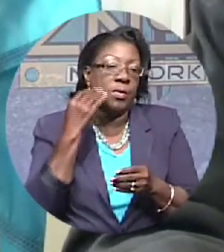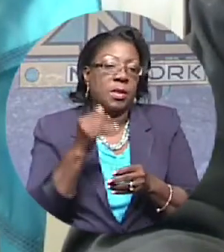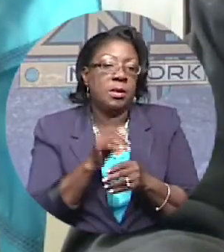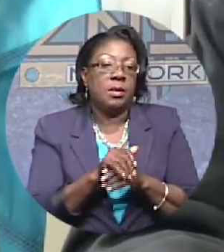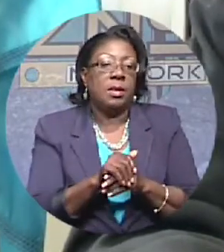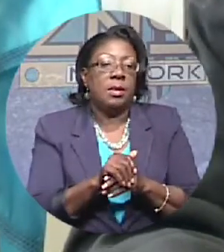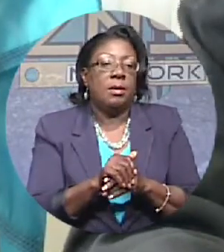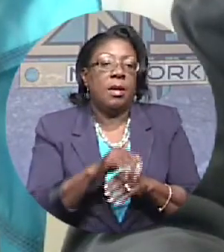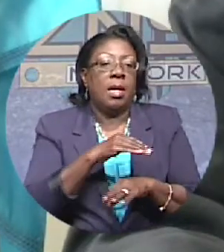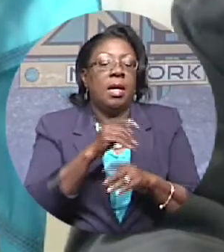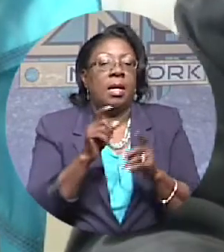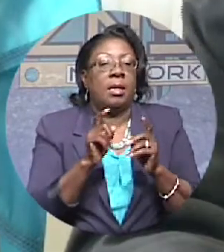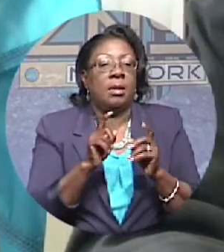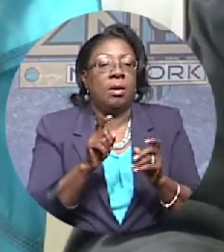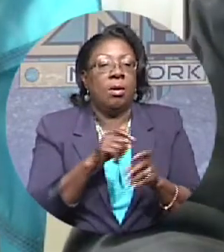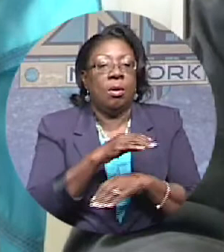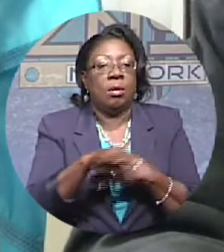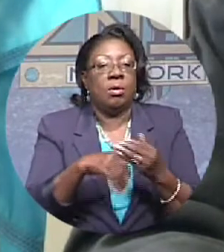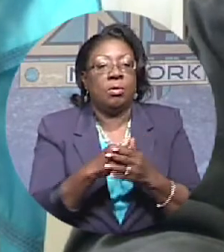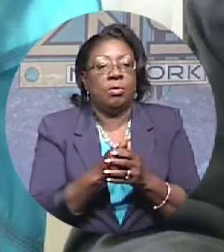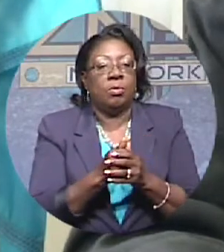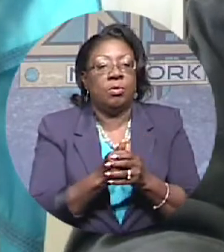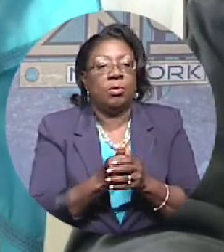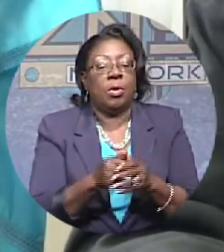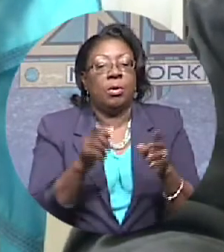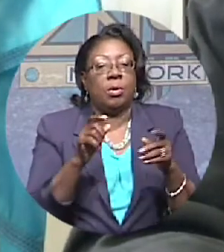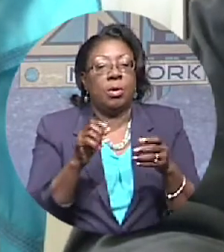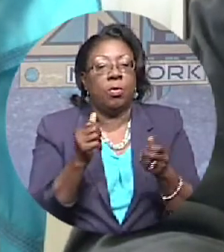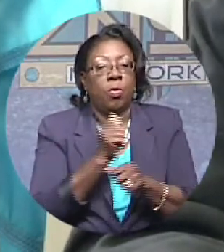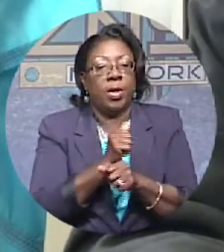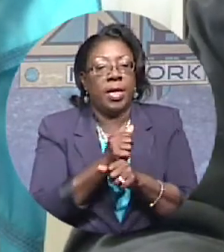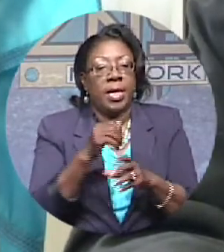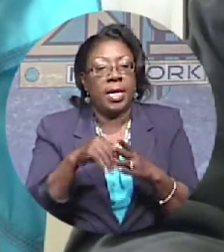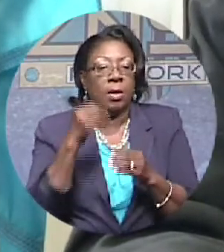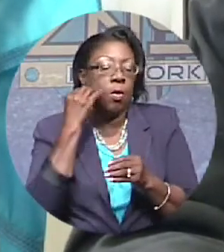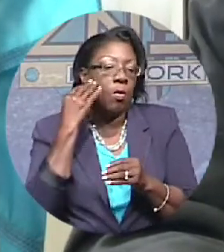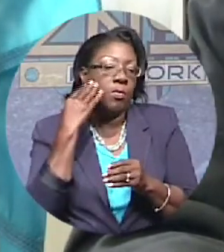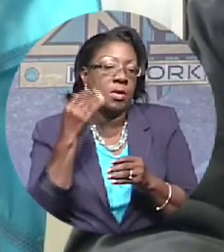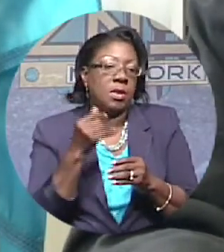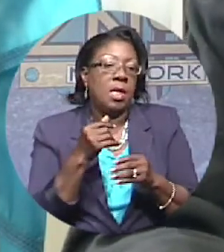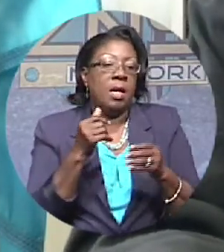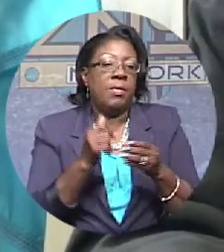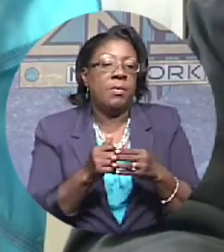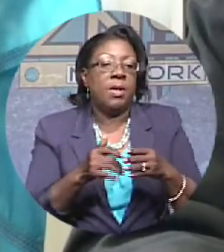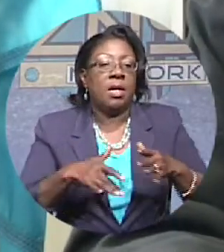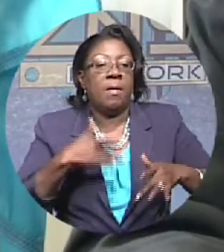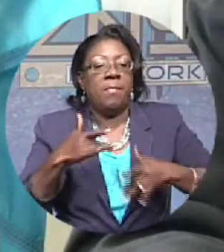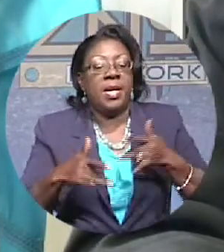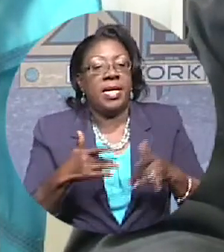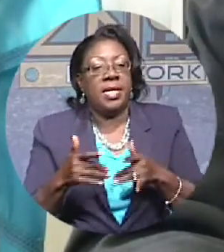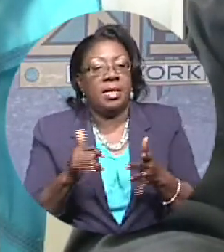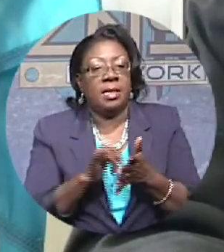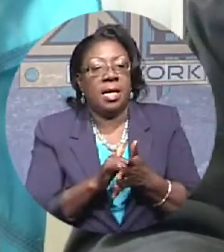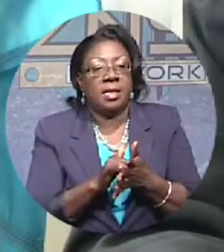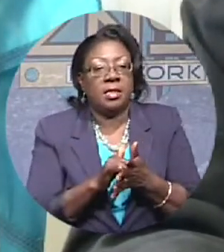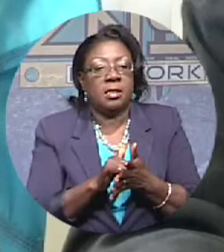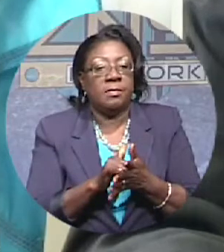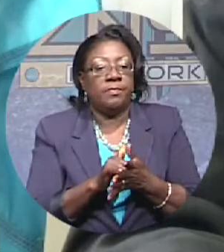all the etiquette which goes with working in someone's home, because people complain, employers complain that